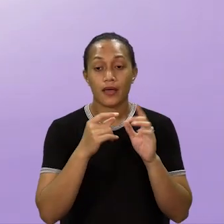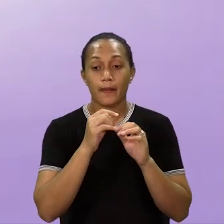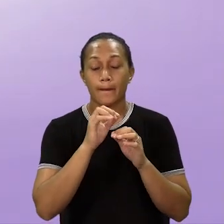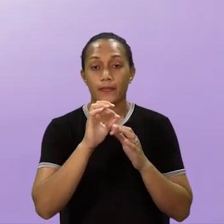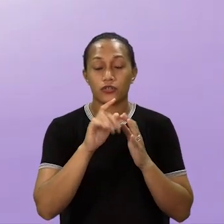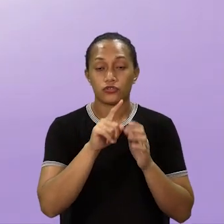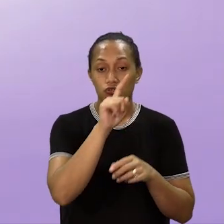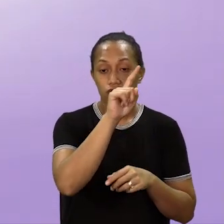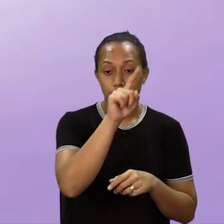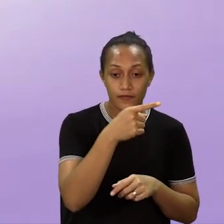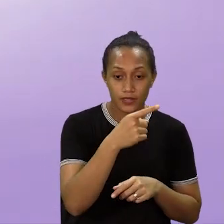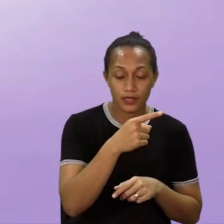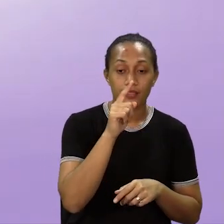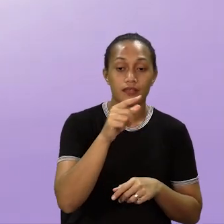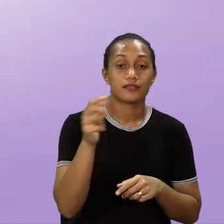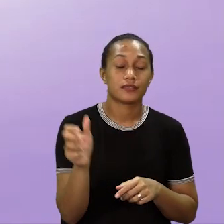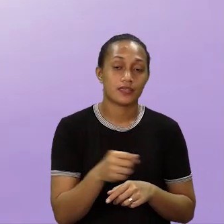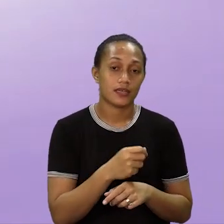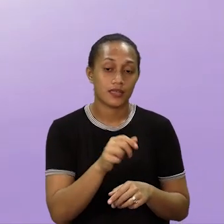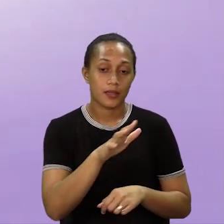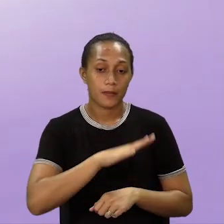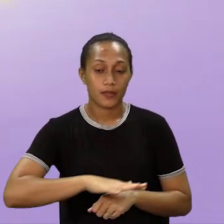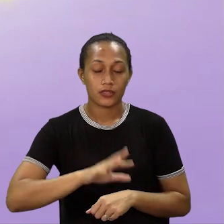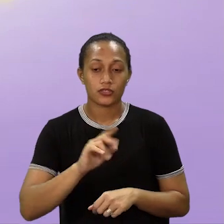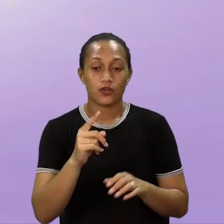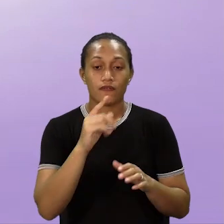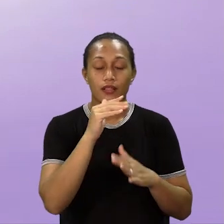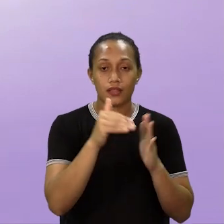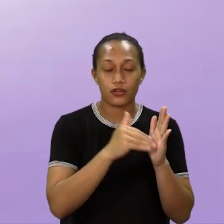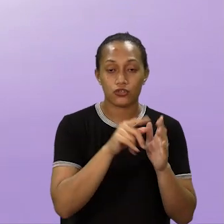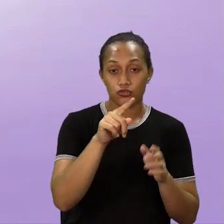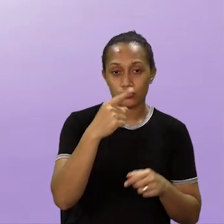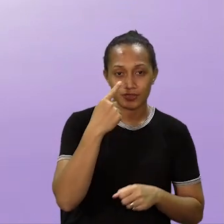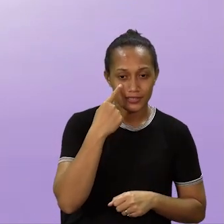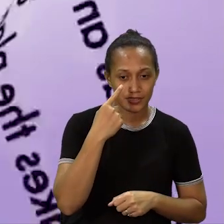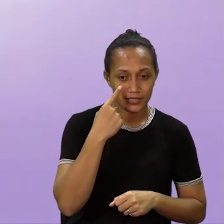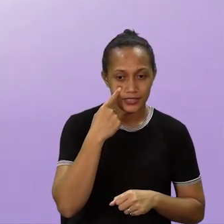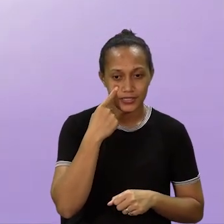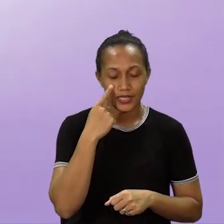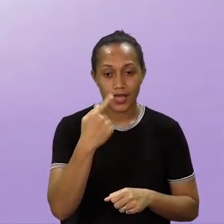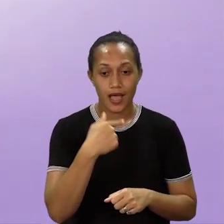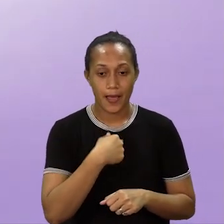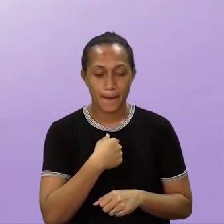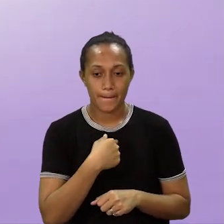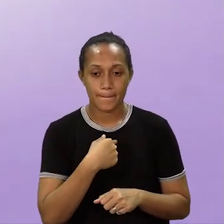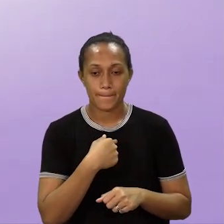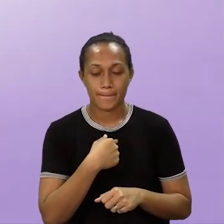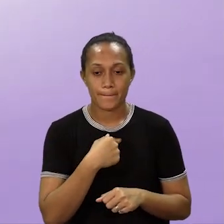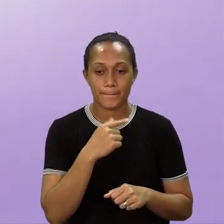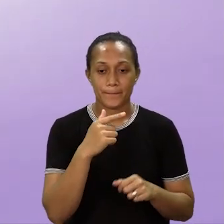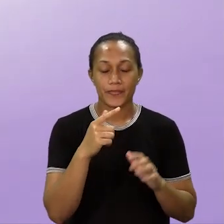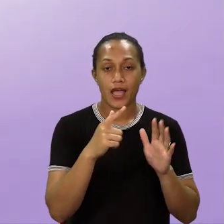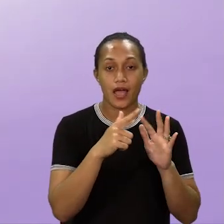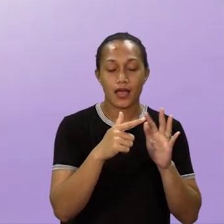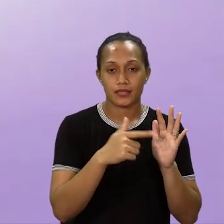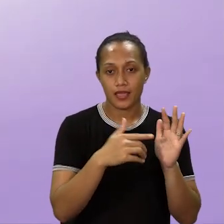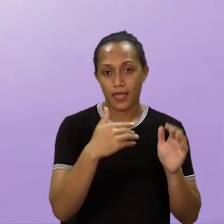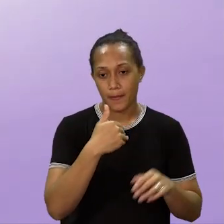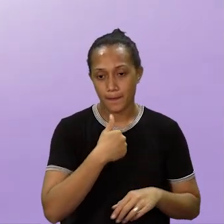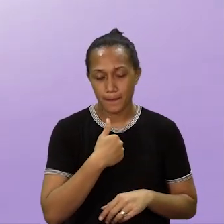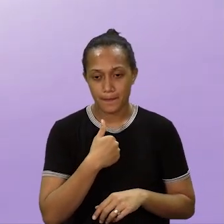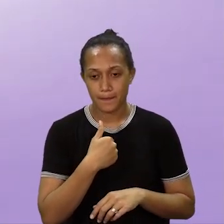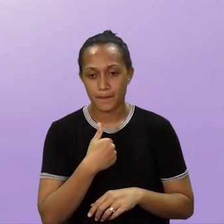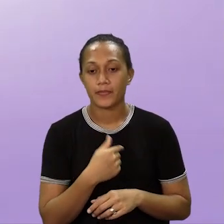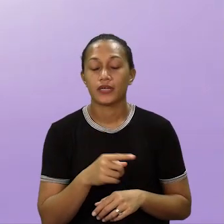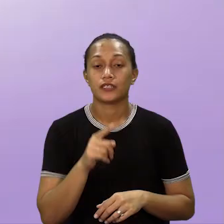A contraction has an apostrophe that takes the place of letters you see.